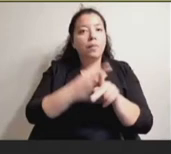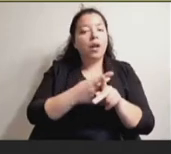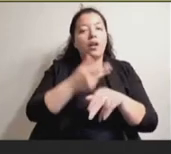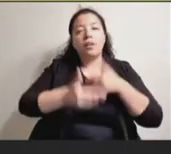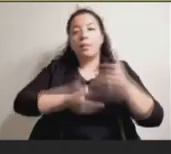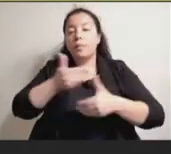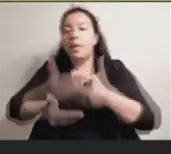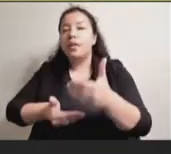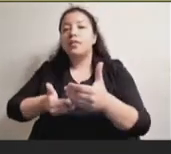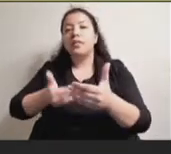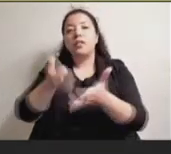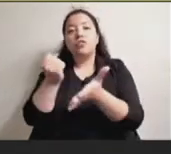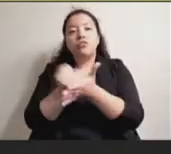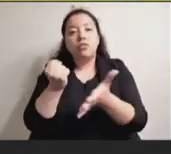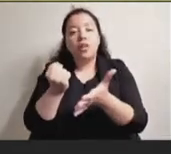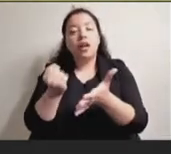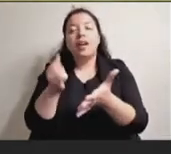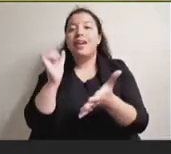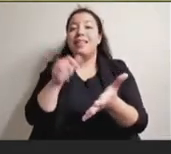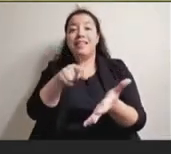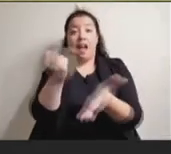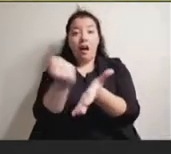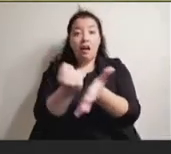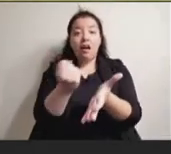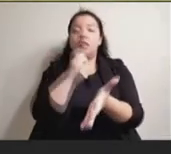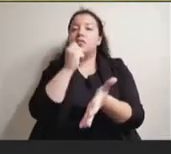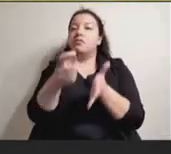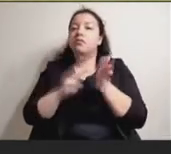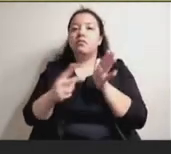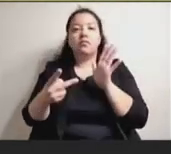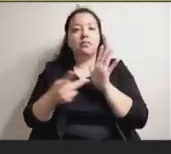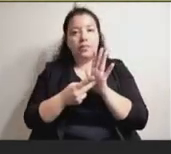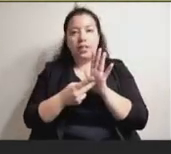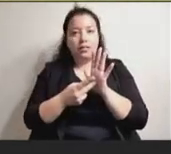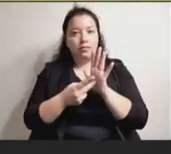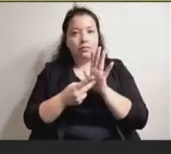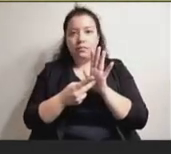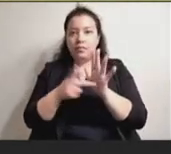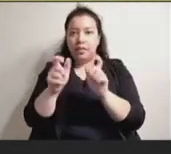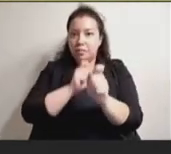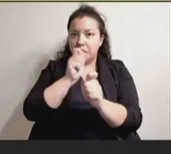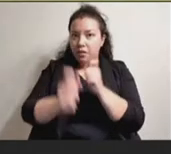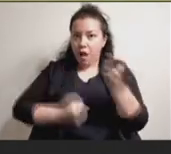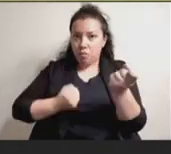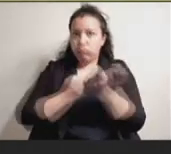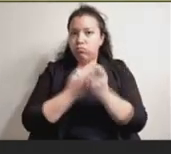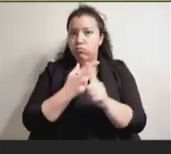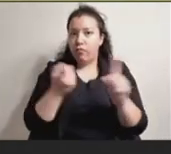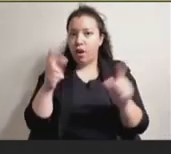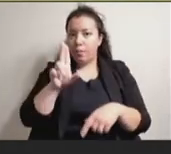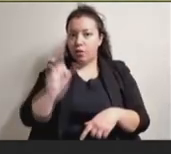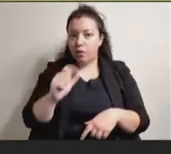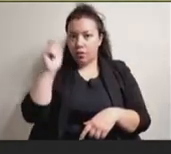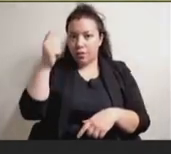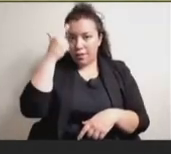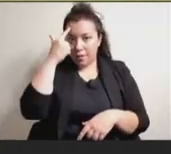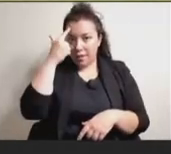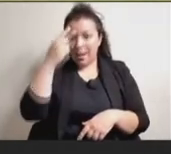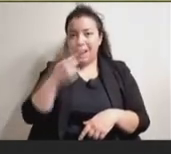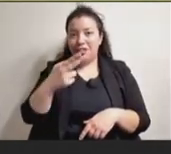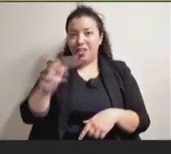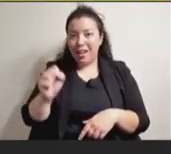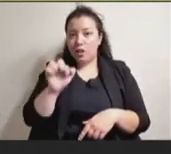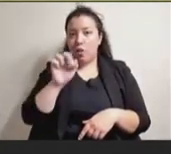trademarks does not constitute endorsement by or recommendation by the U.S. Government, HHS, or NVAC.